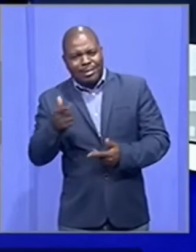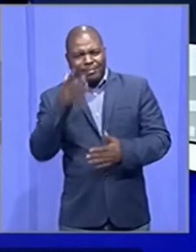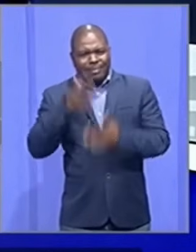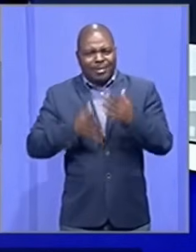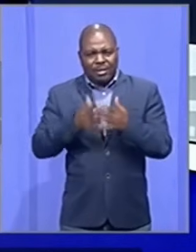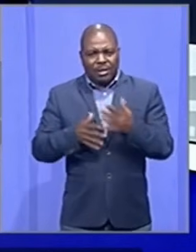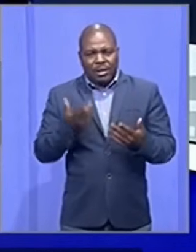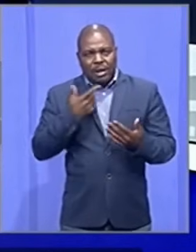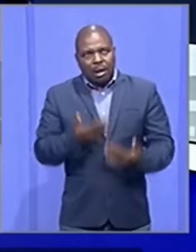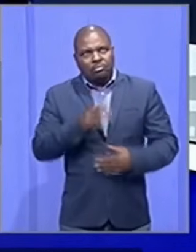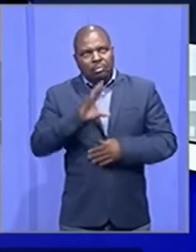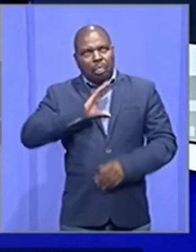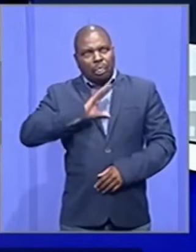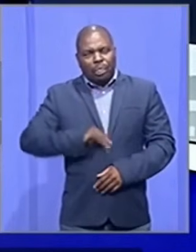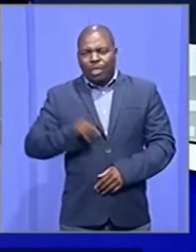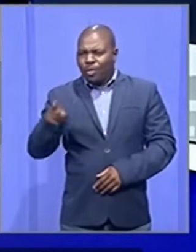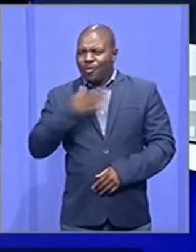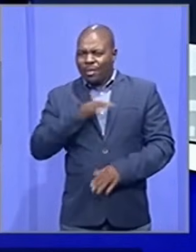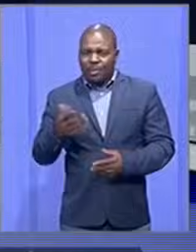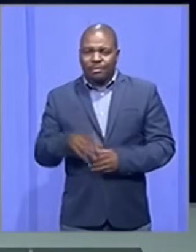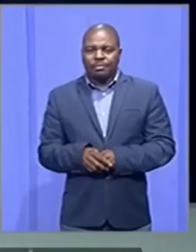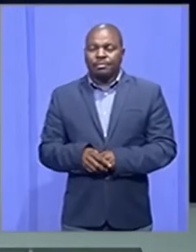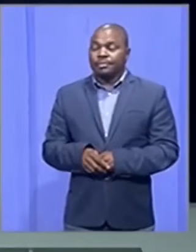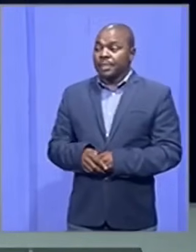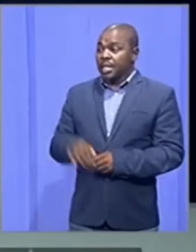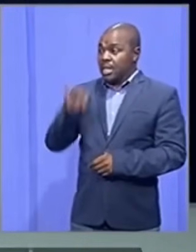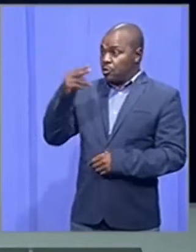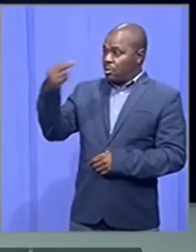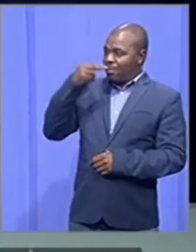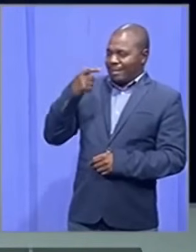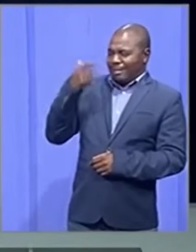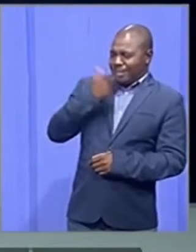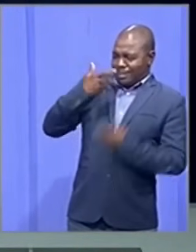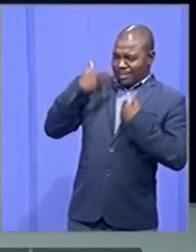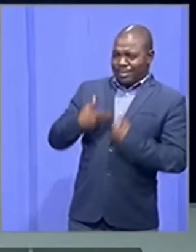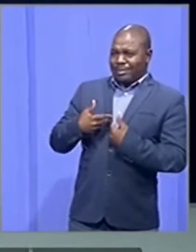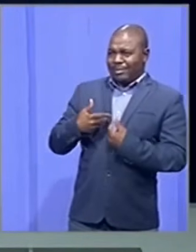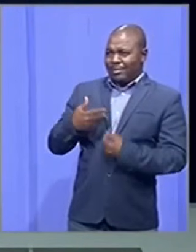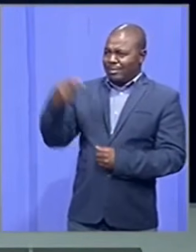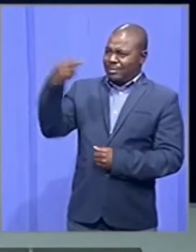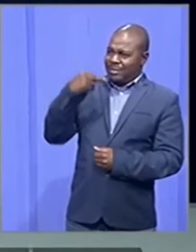boitshepo ba bona maikutlo a hao ke afeng ha o ntsheya ka nnete o nka